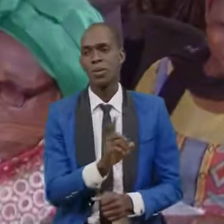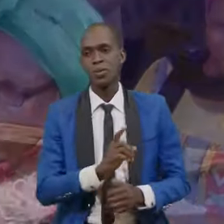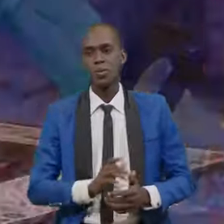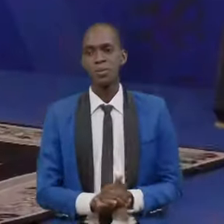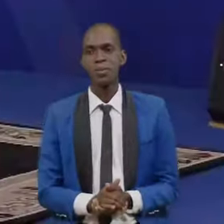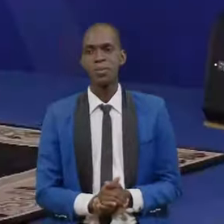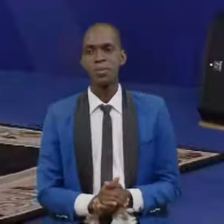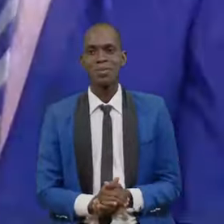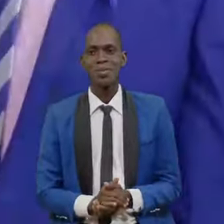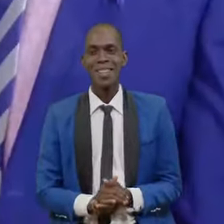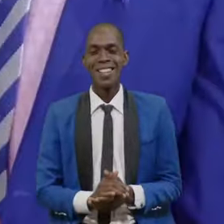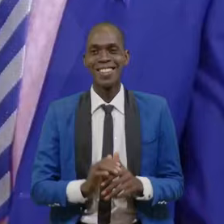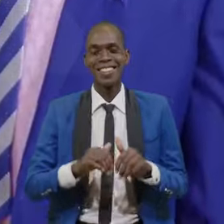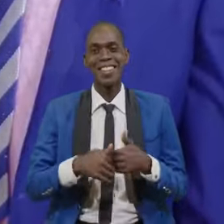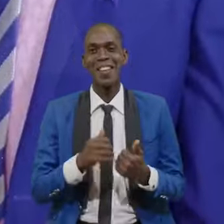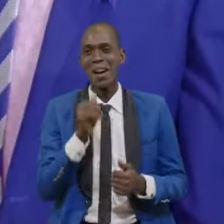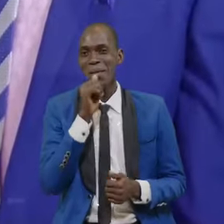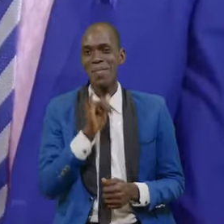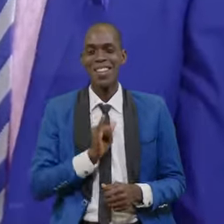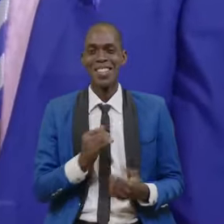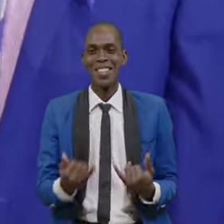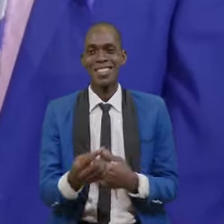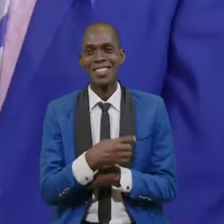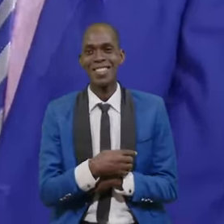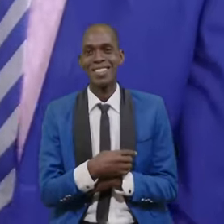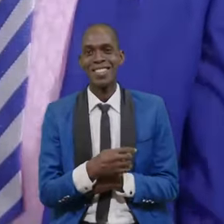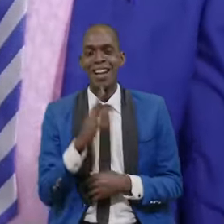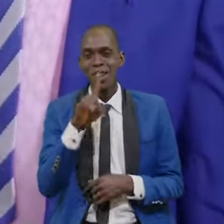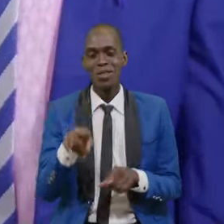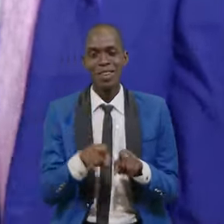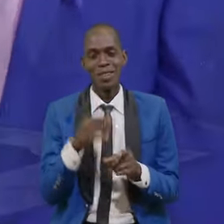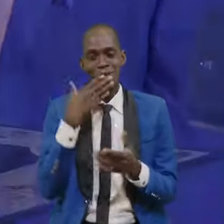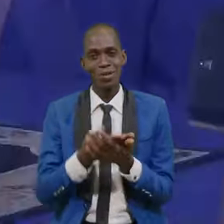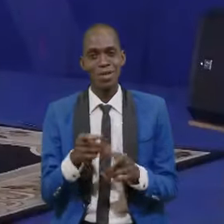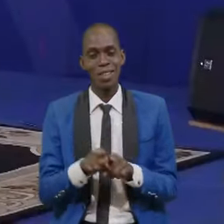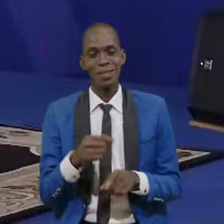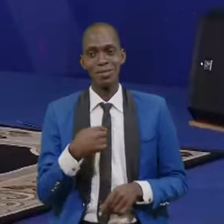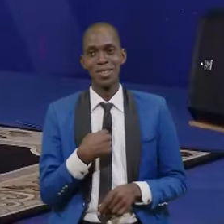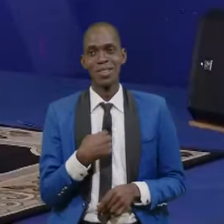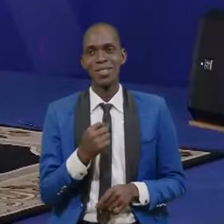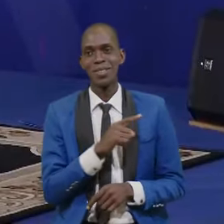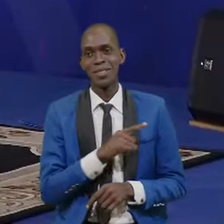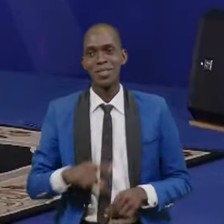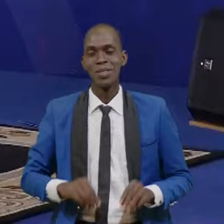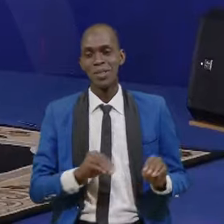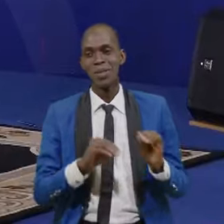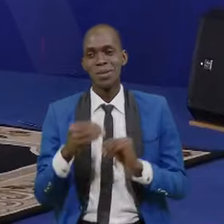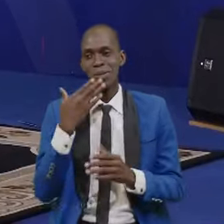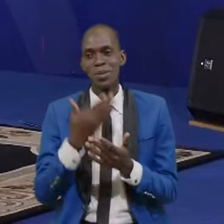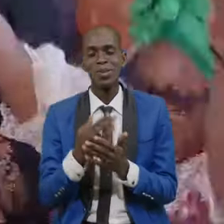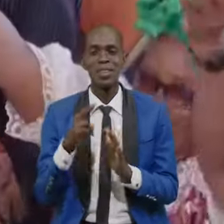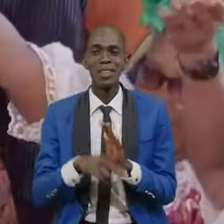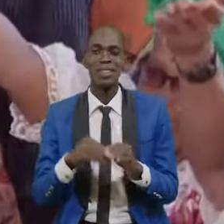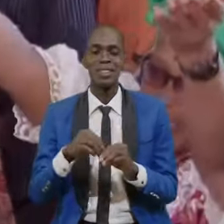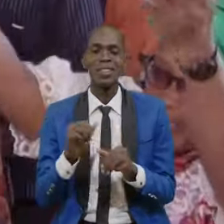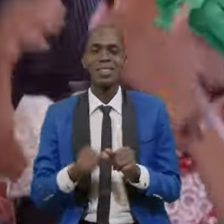I today? Are you as good as me? The Lord put goodness in every life in